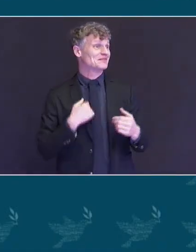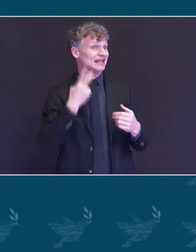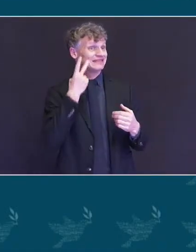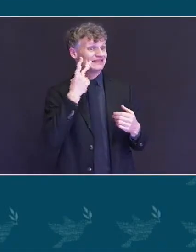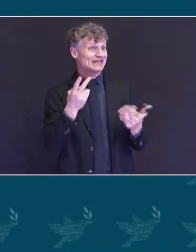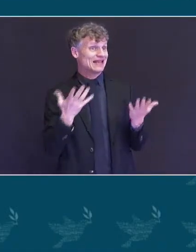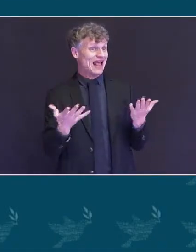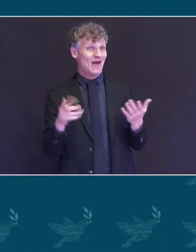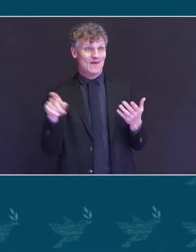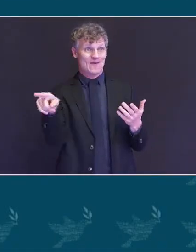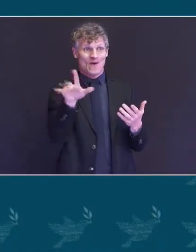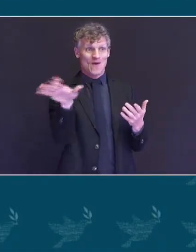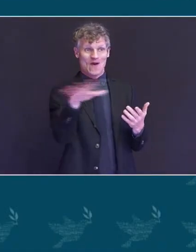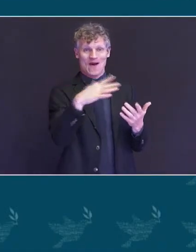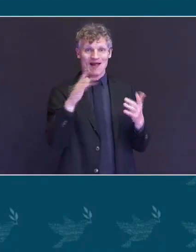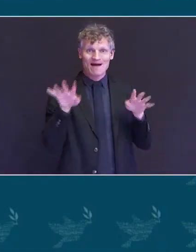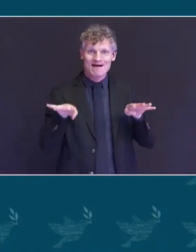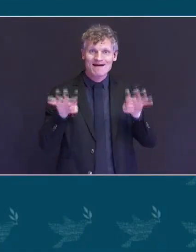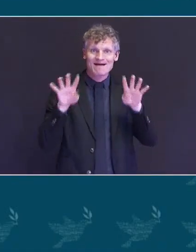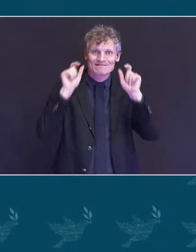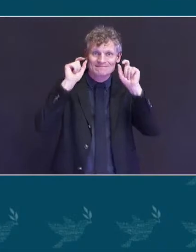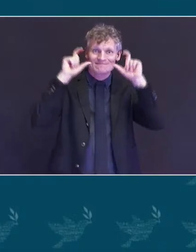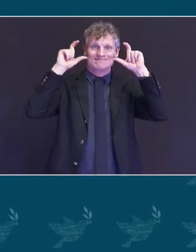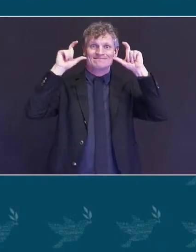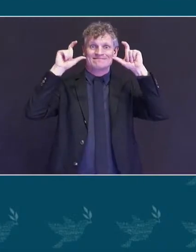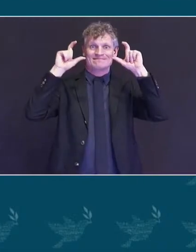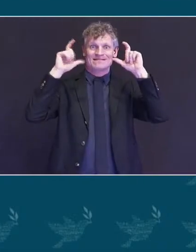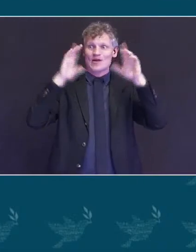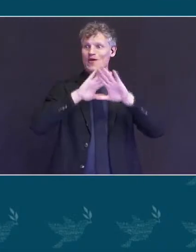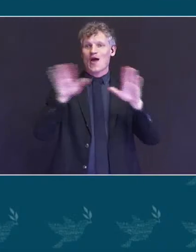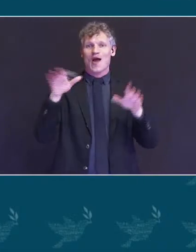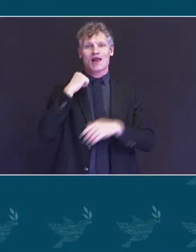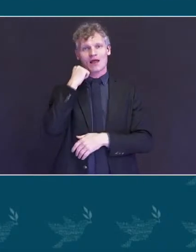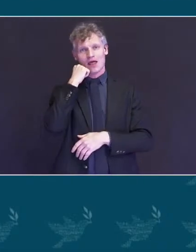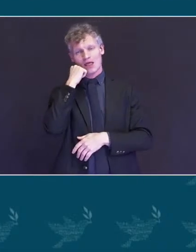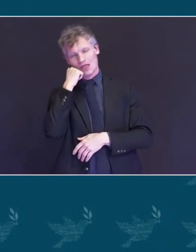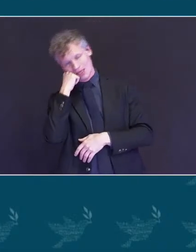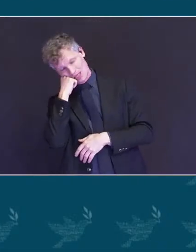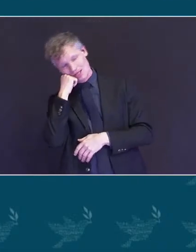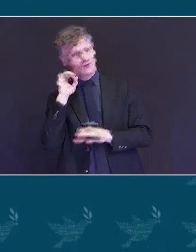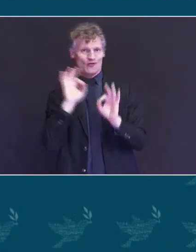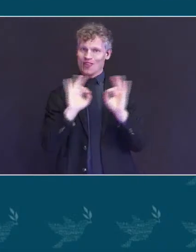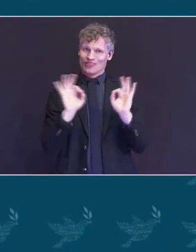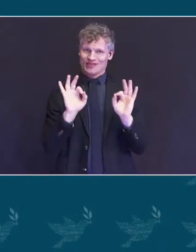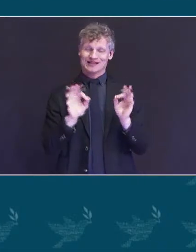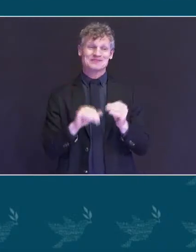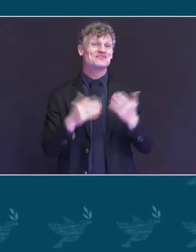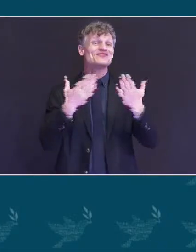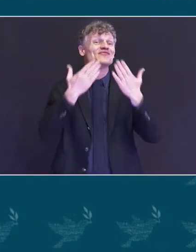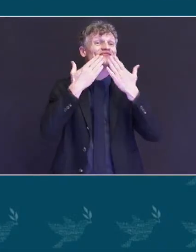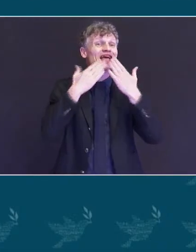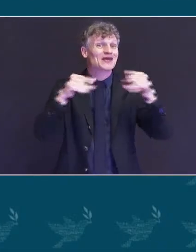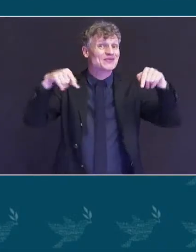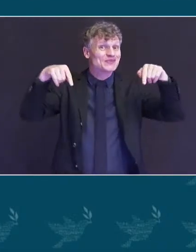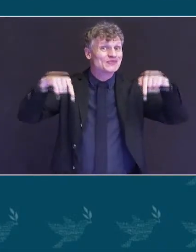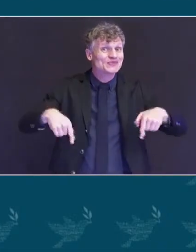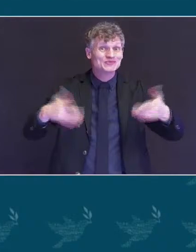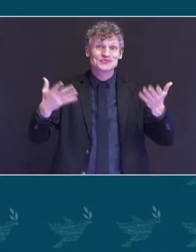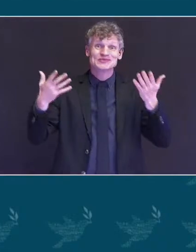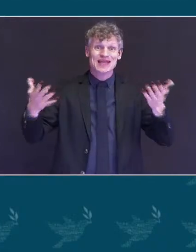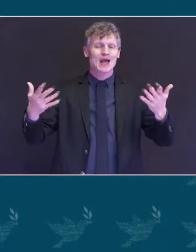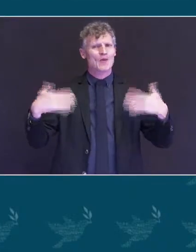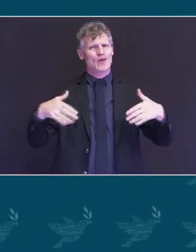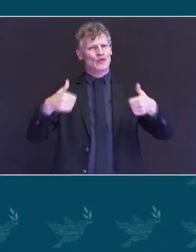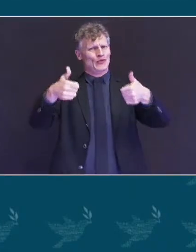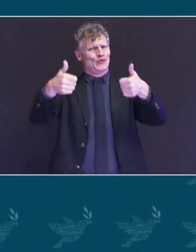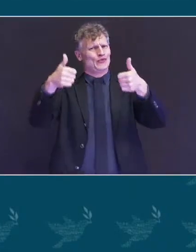session, and I would like to thank the organizers of this event for providing us such a great